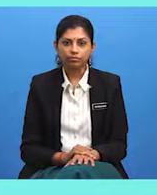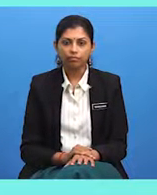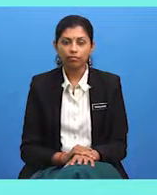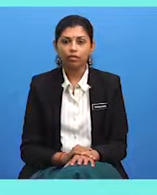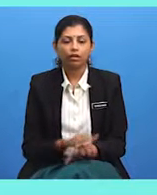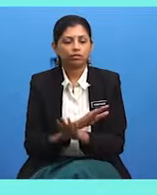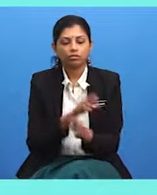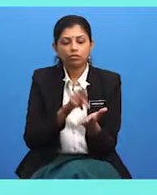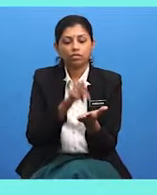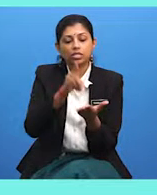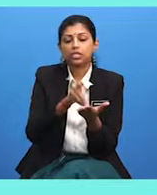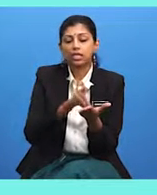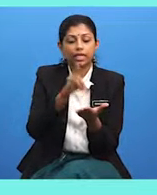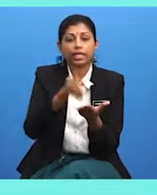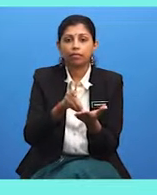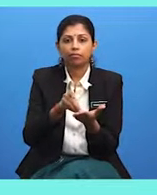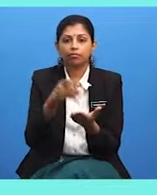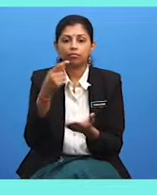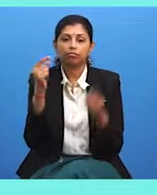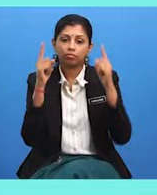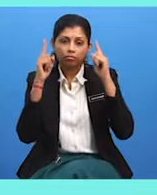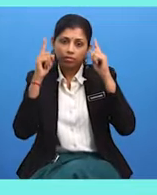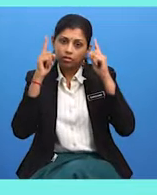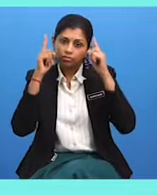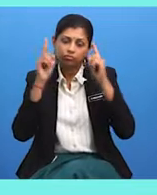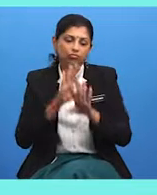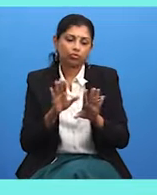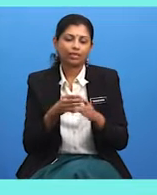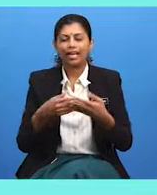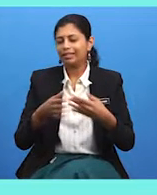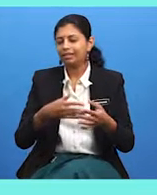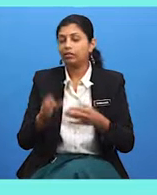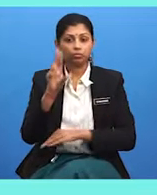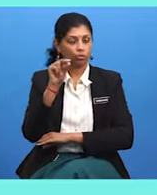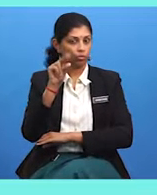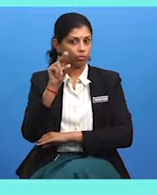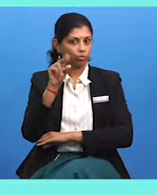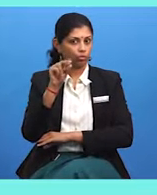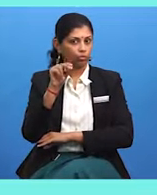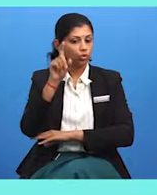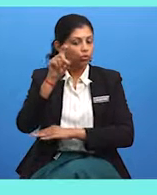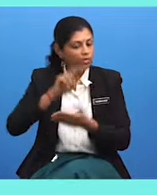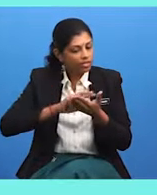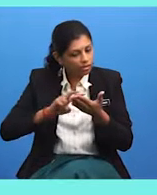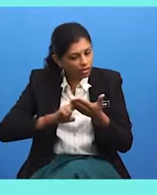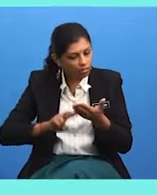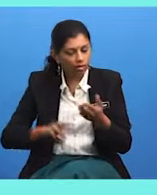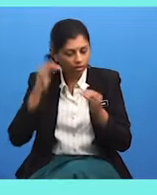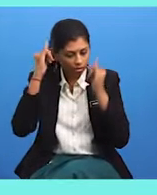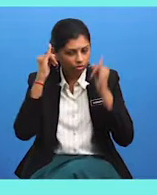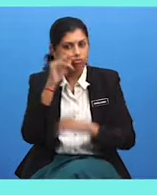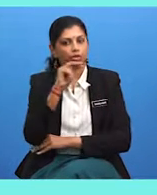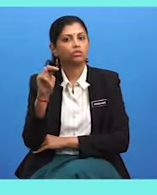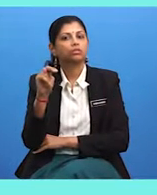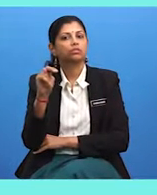Never ever skip this important process. Always read the instructions given in all